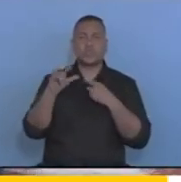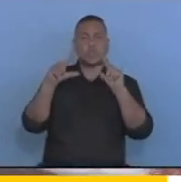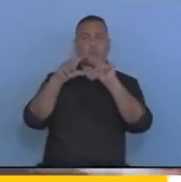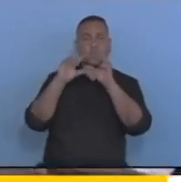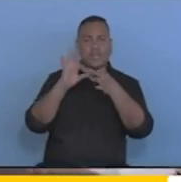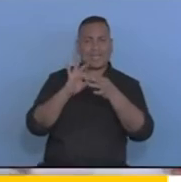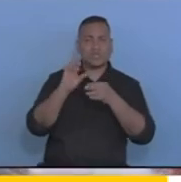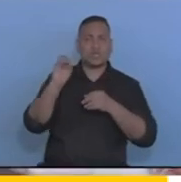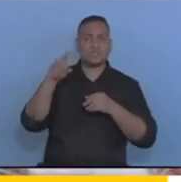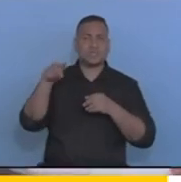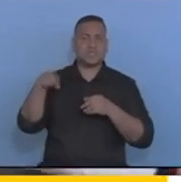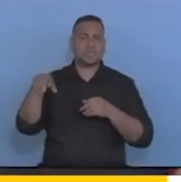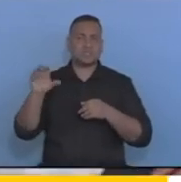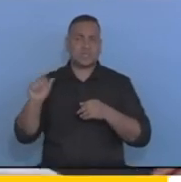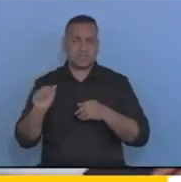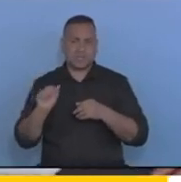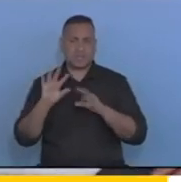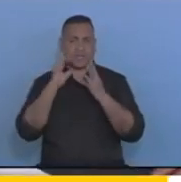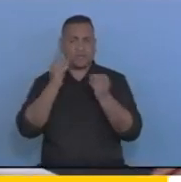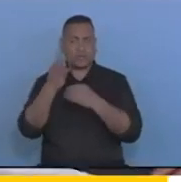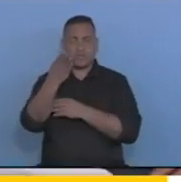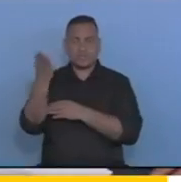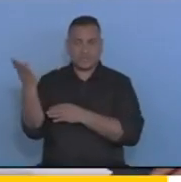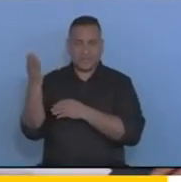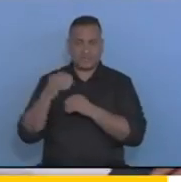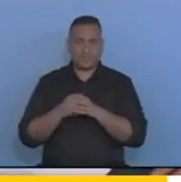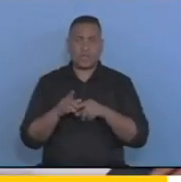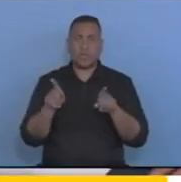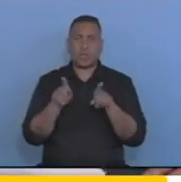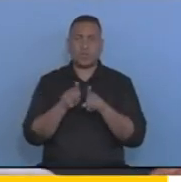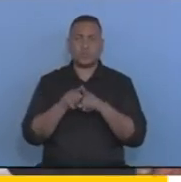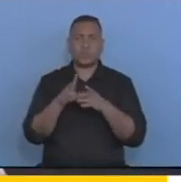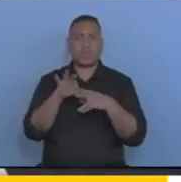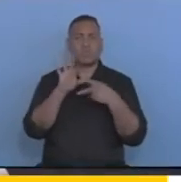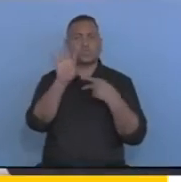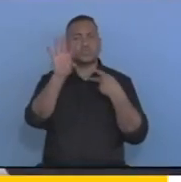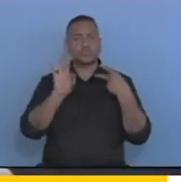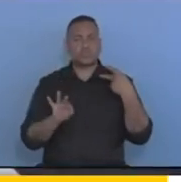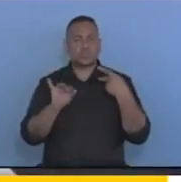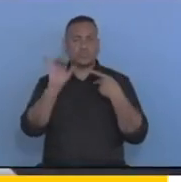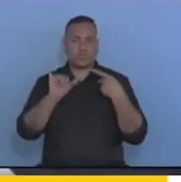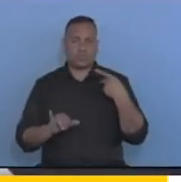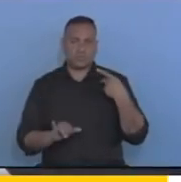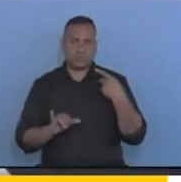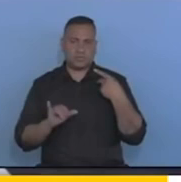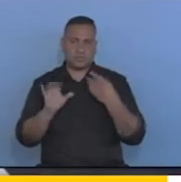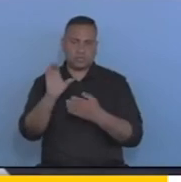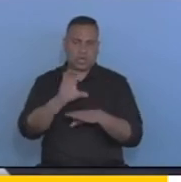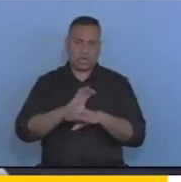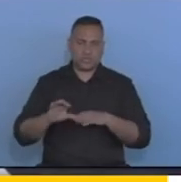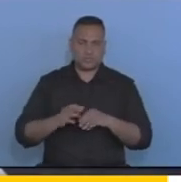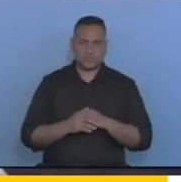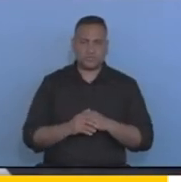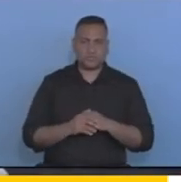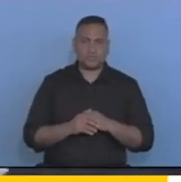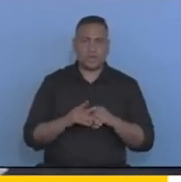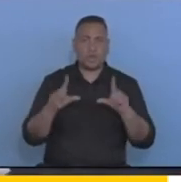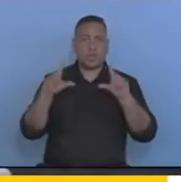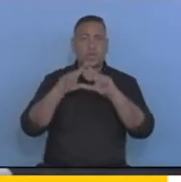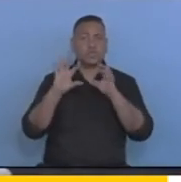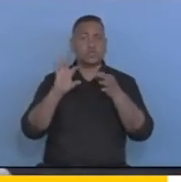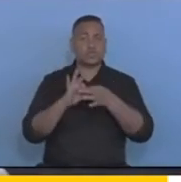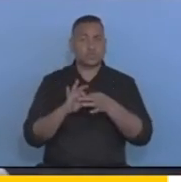the details there and then definitely make this Thursday institution of choice. And case in point, the Link Show is exactly that. How innovative